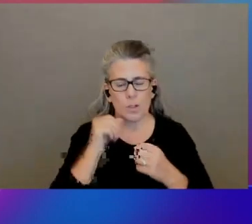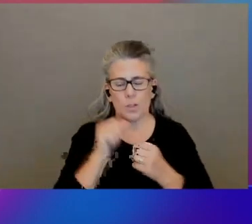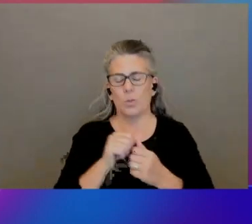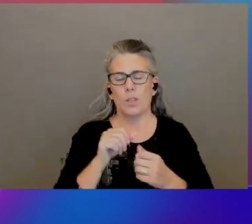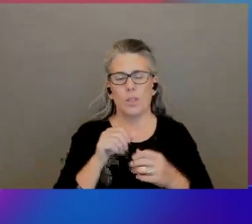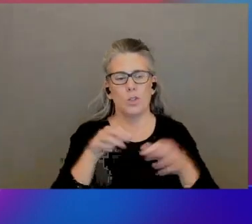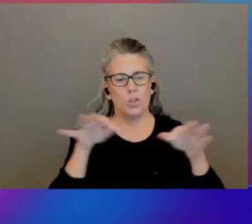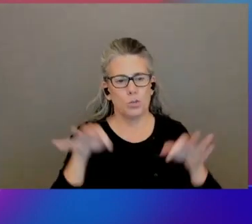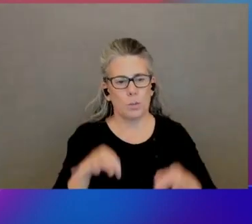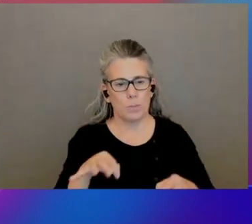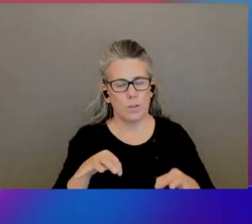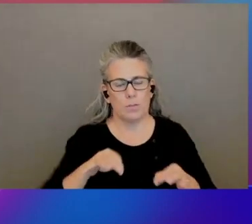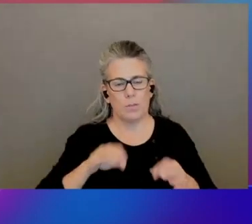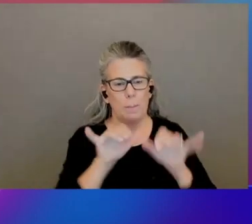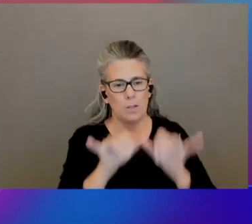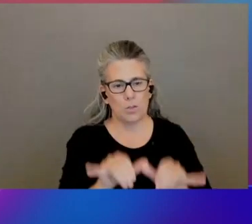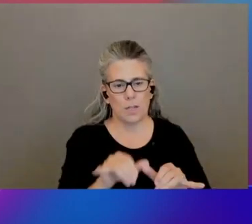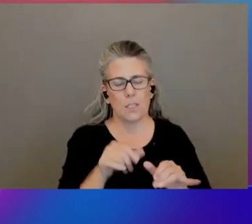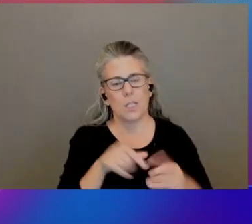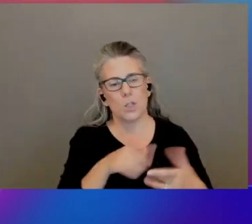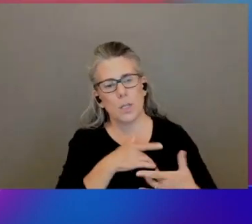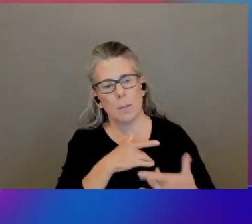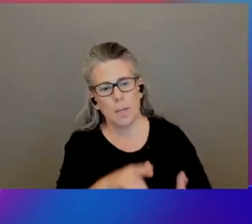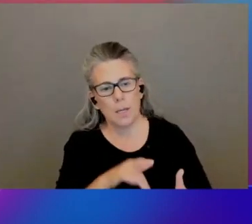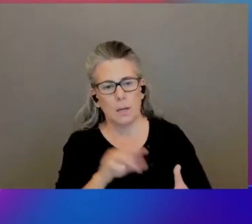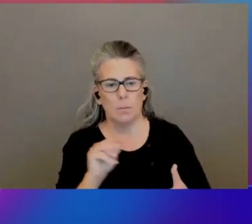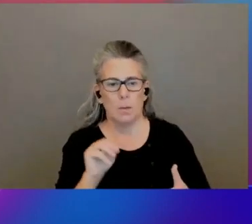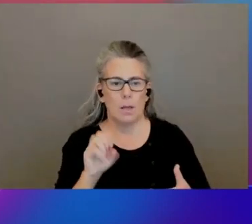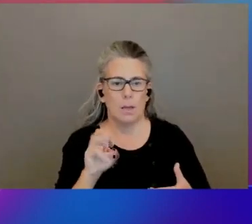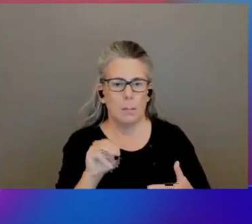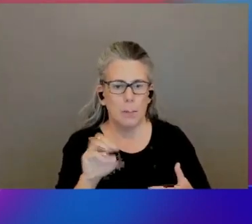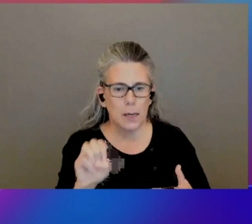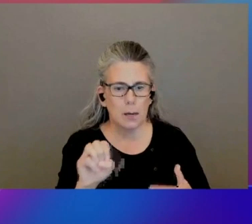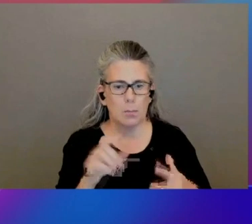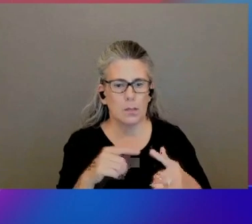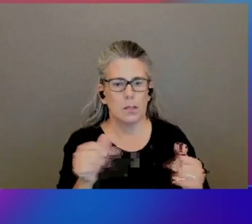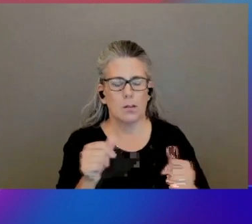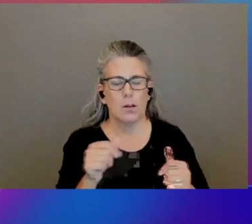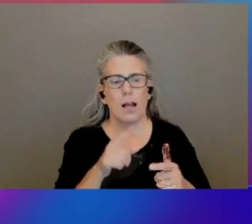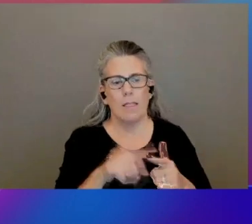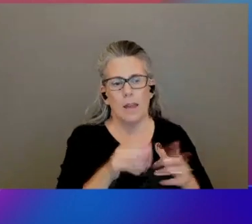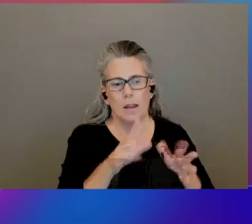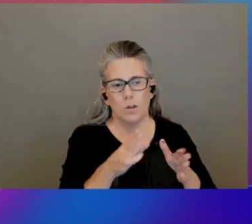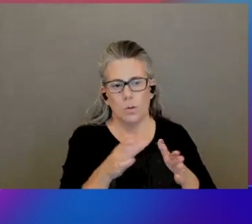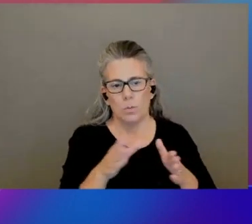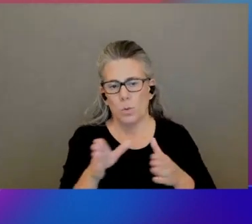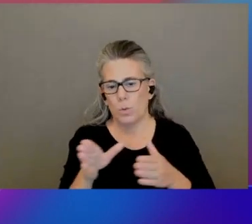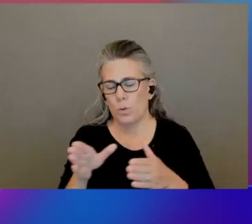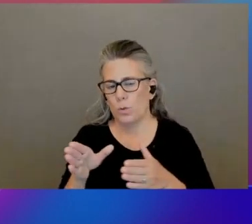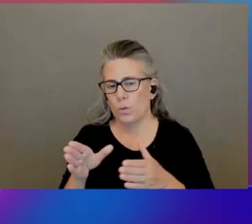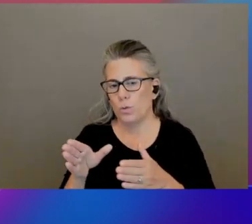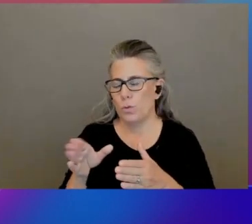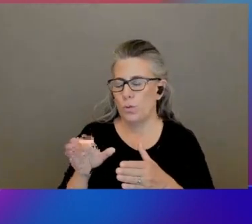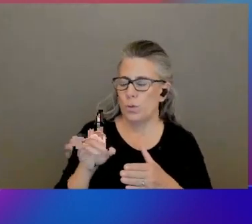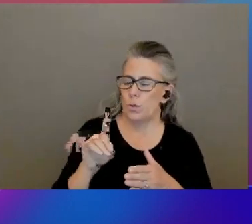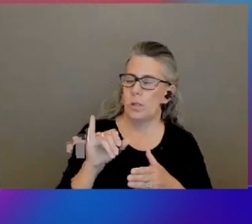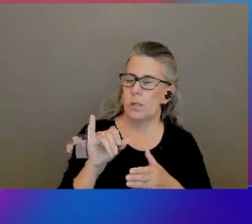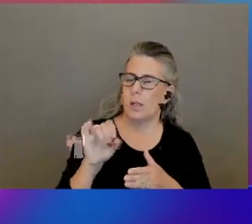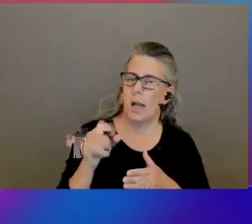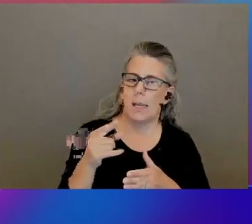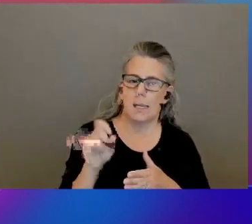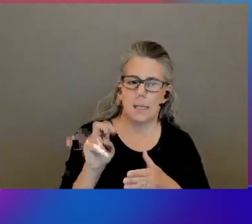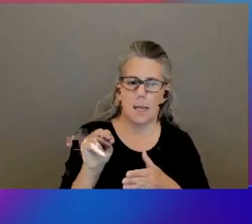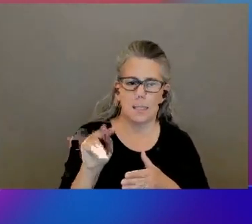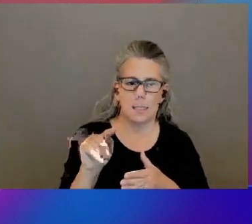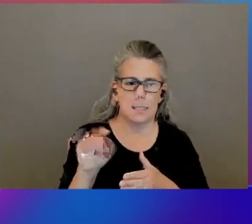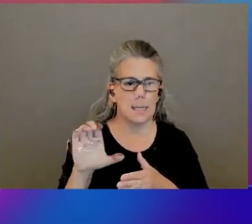you move into more diagnostic, predictive, and prescriptive analytics. Canvas is really helping bridge that persona